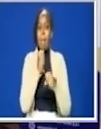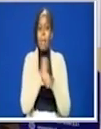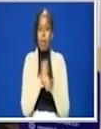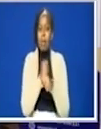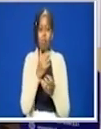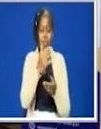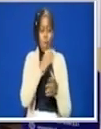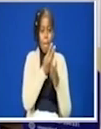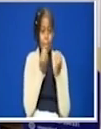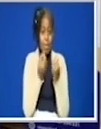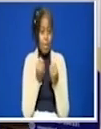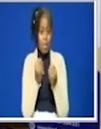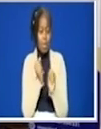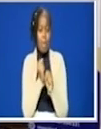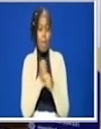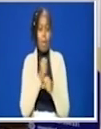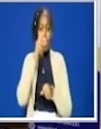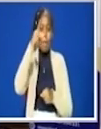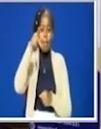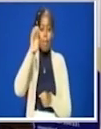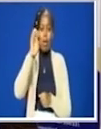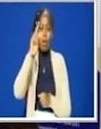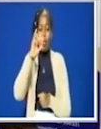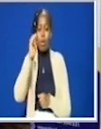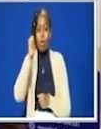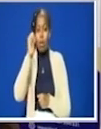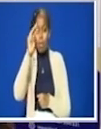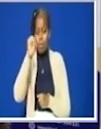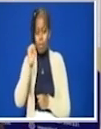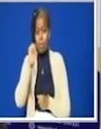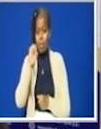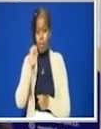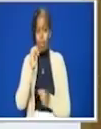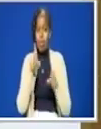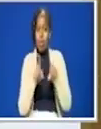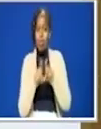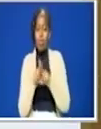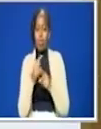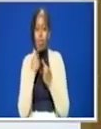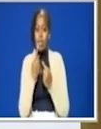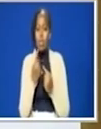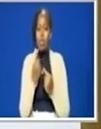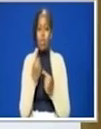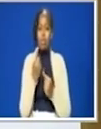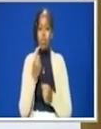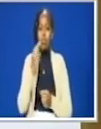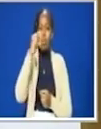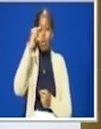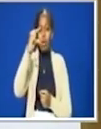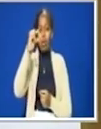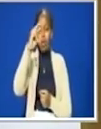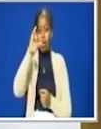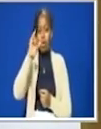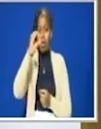sepals form the perianth. Yes. Okay, thank you. Yes. And also you mentioned the androecium and